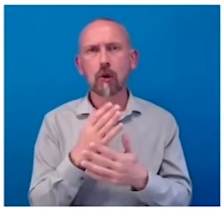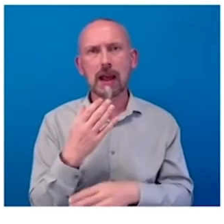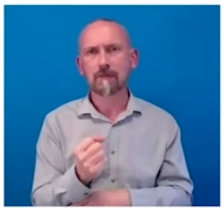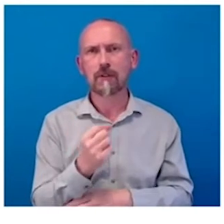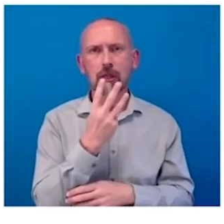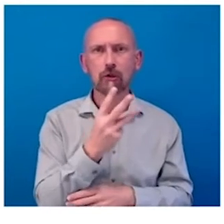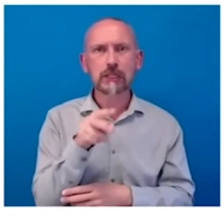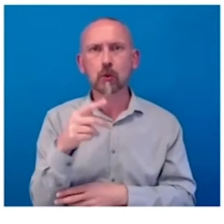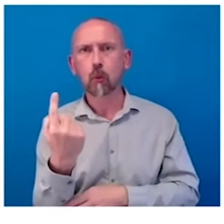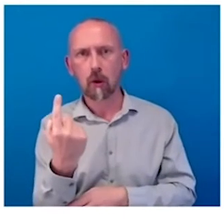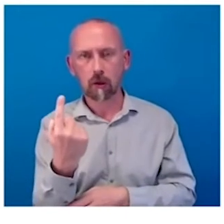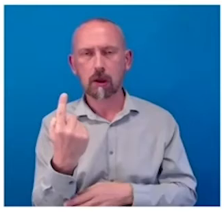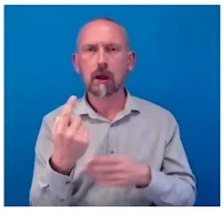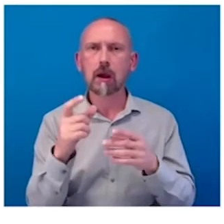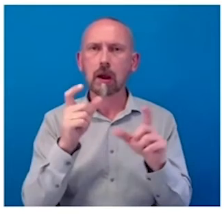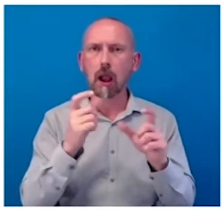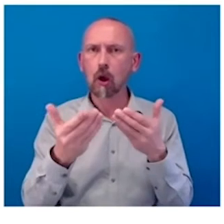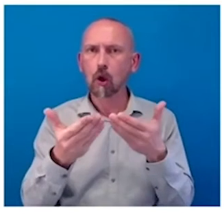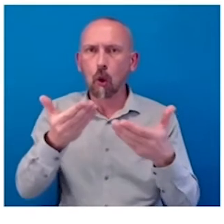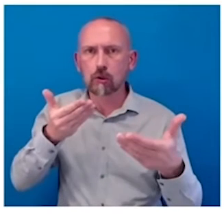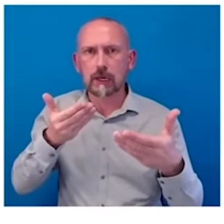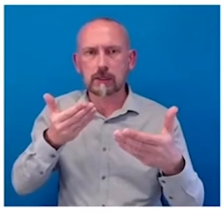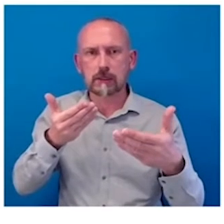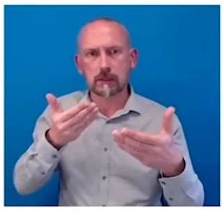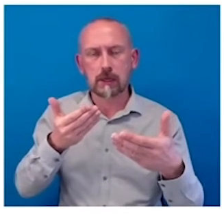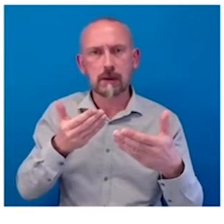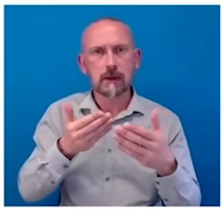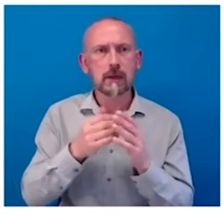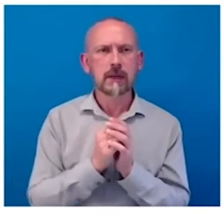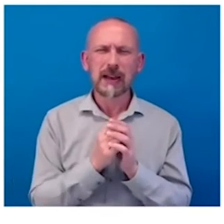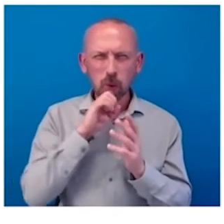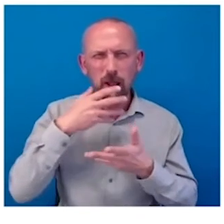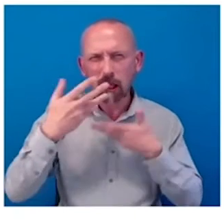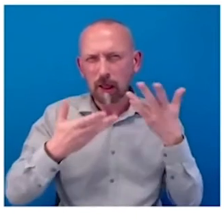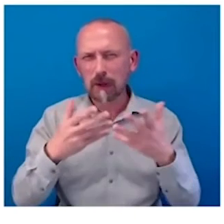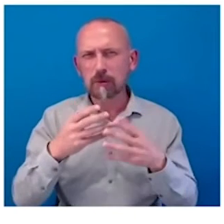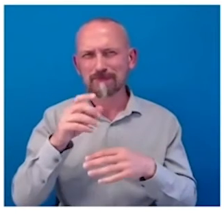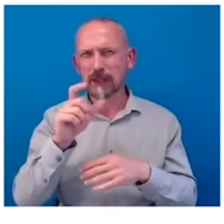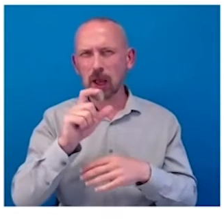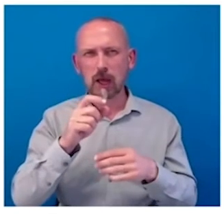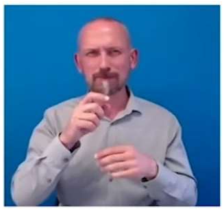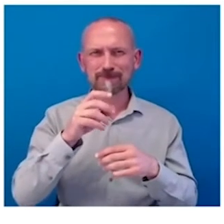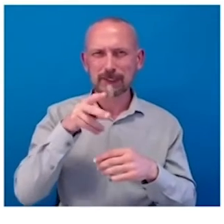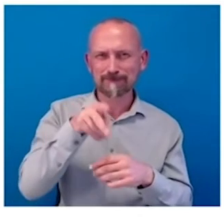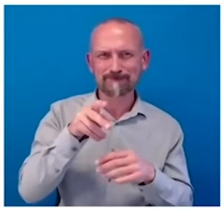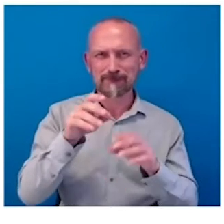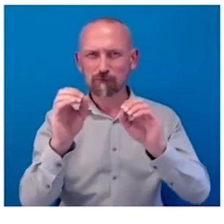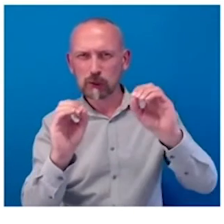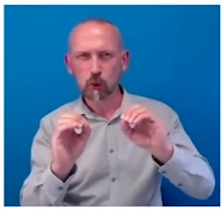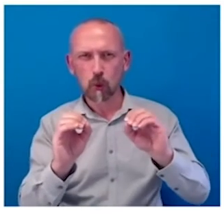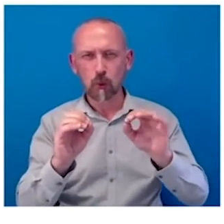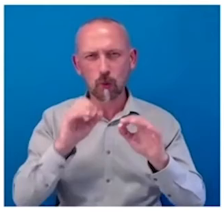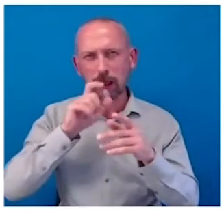ratio between the linked text and the rest of the content. And I'll talk a bit about color contrast ratios a little more